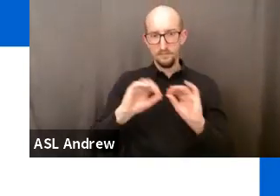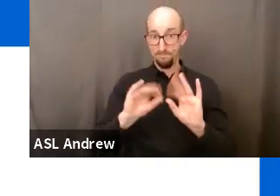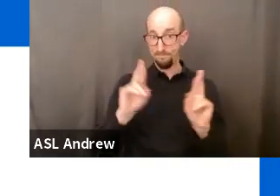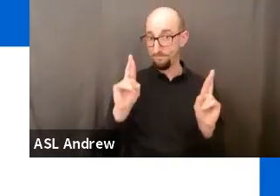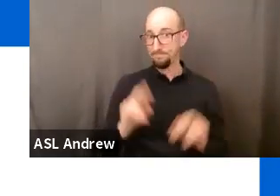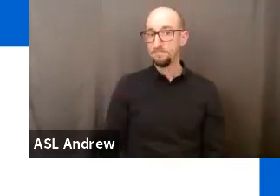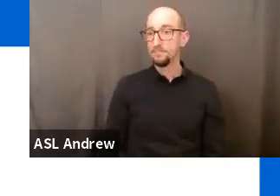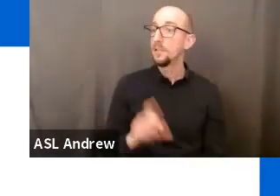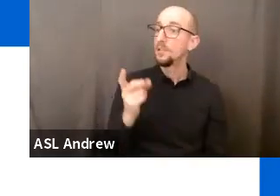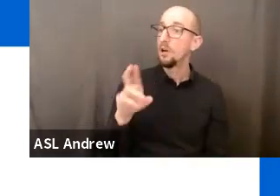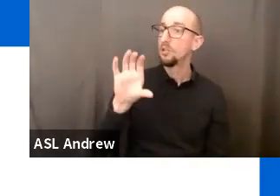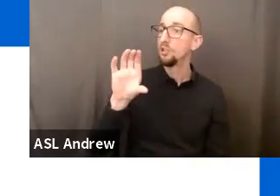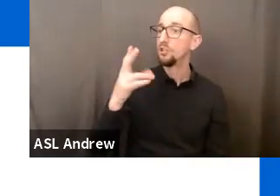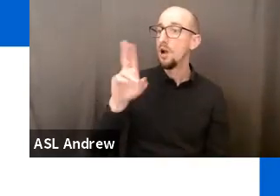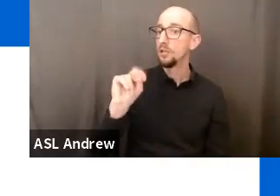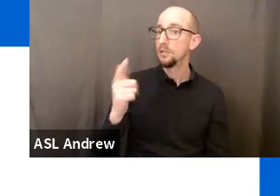Dr. Chung?